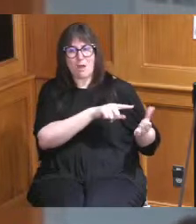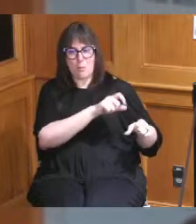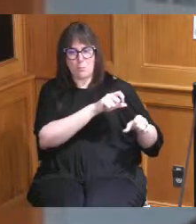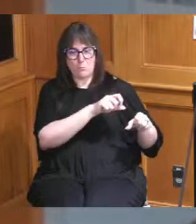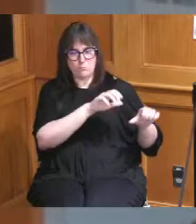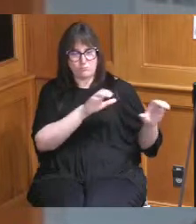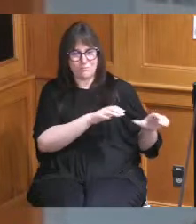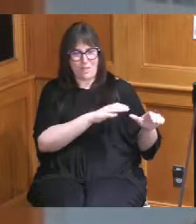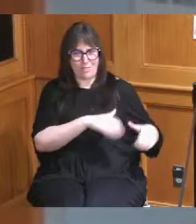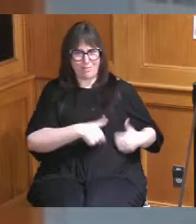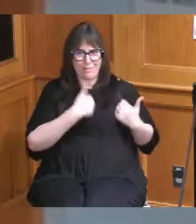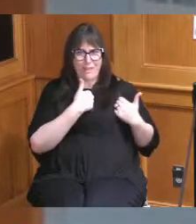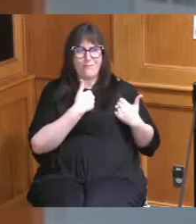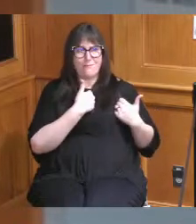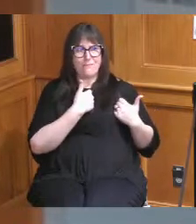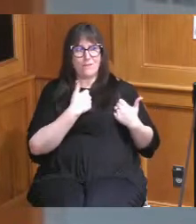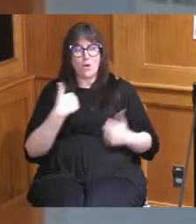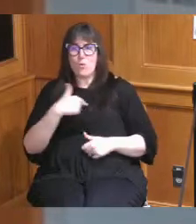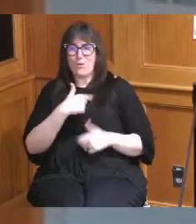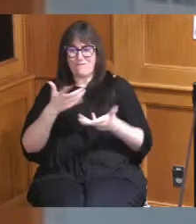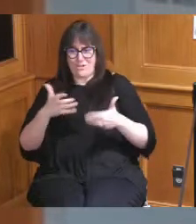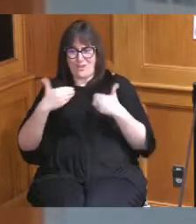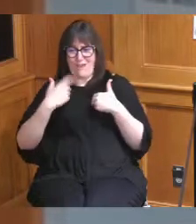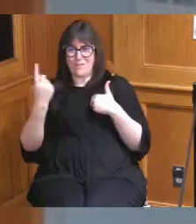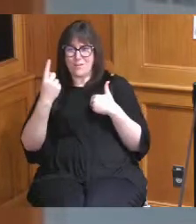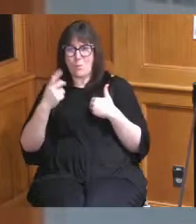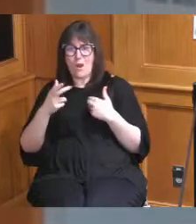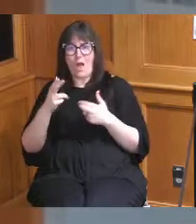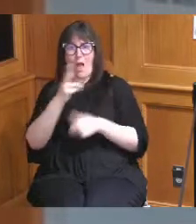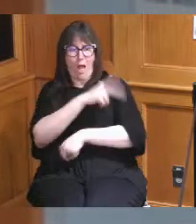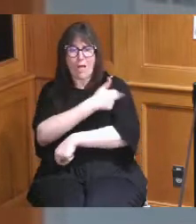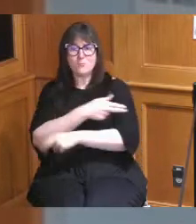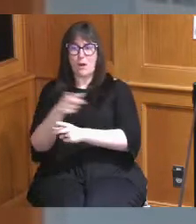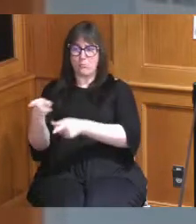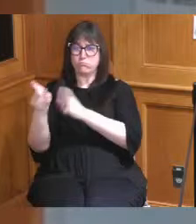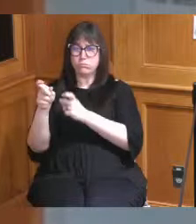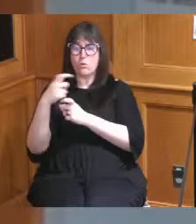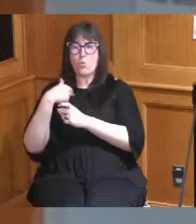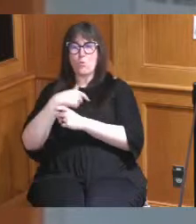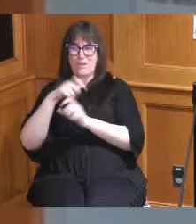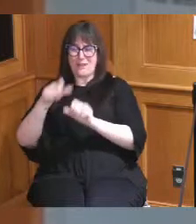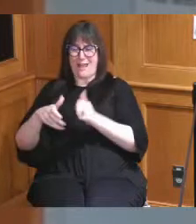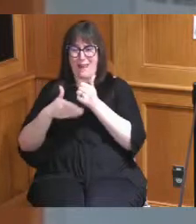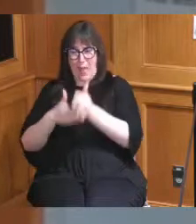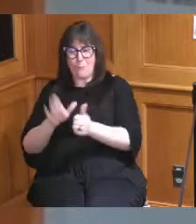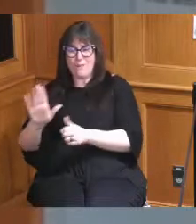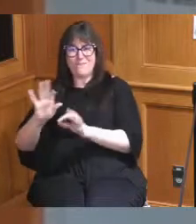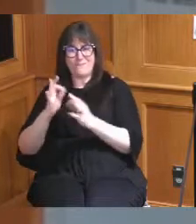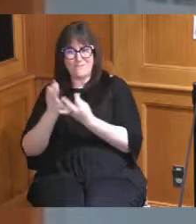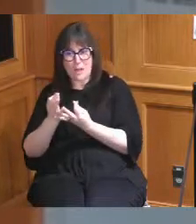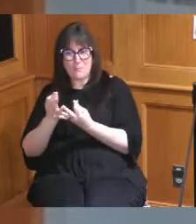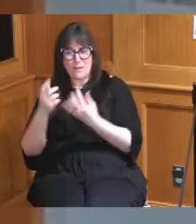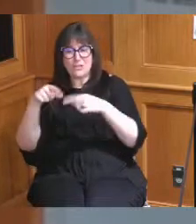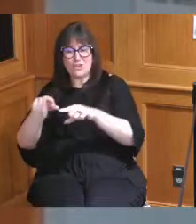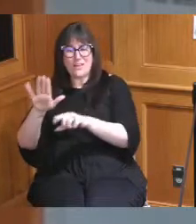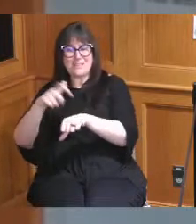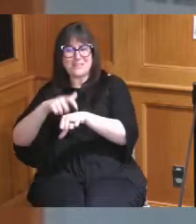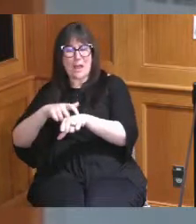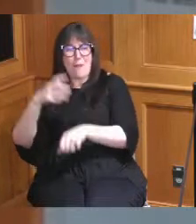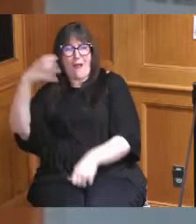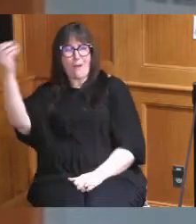enjoy those things. We've got somebody that's laid up in the hospital right now that we're able to help contribute to his family while he's out of